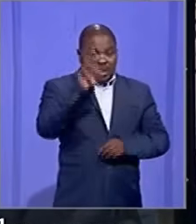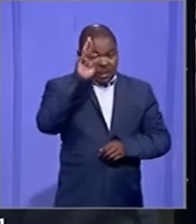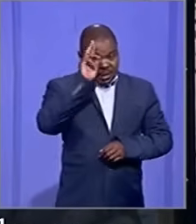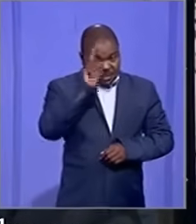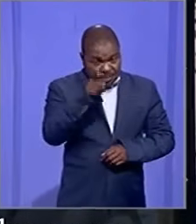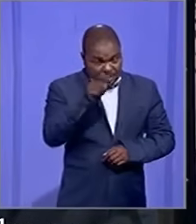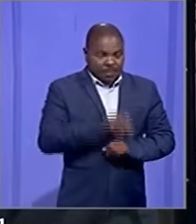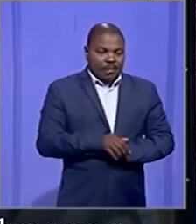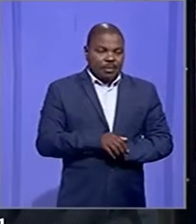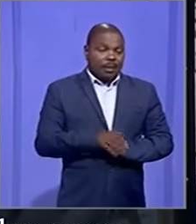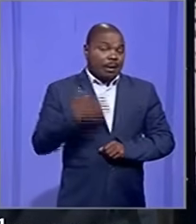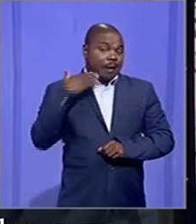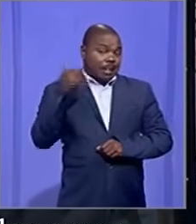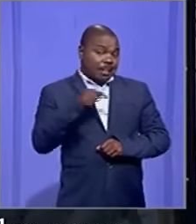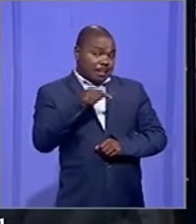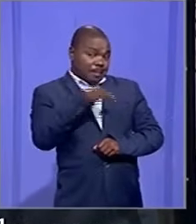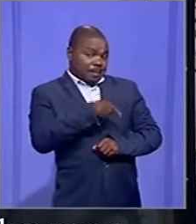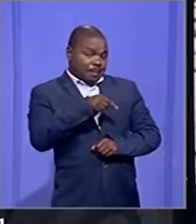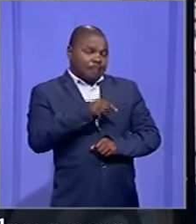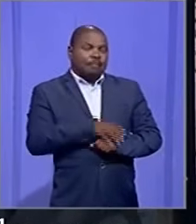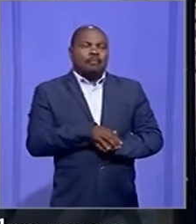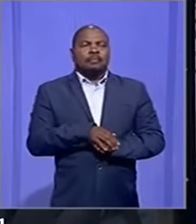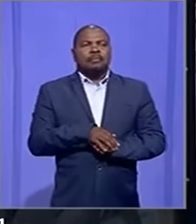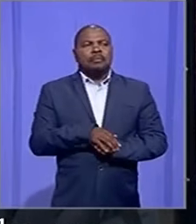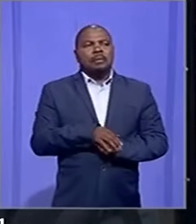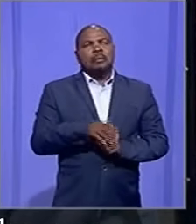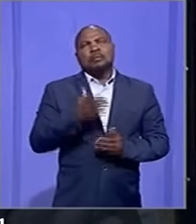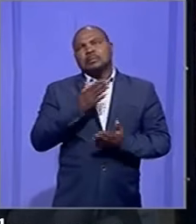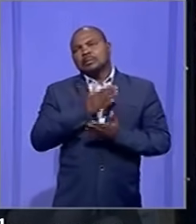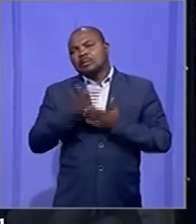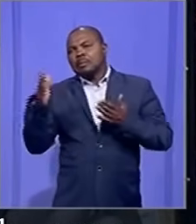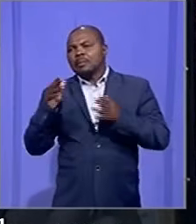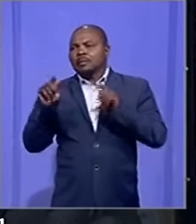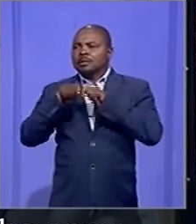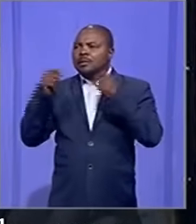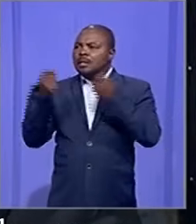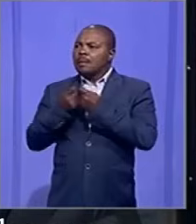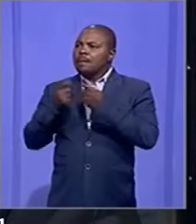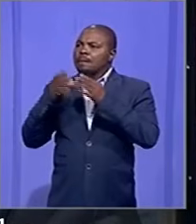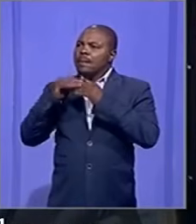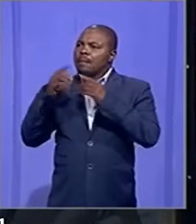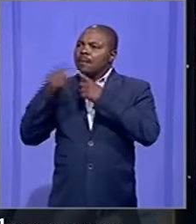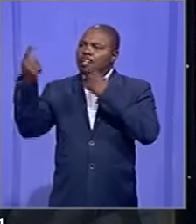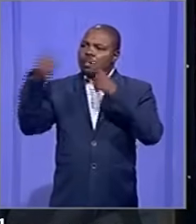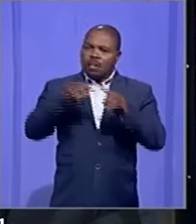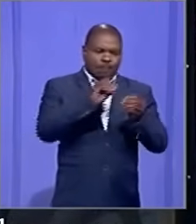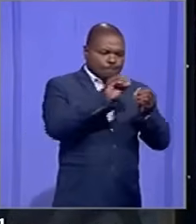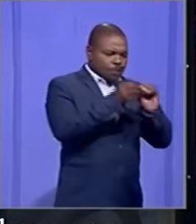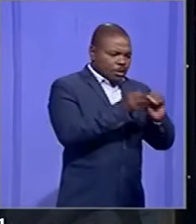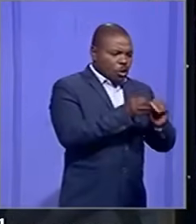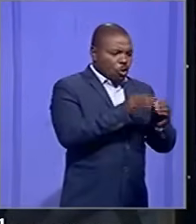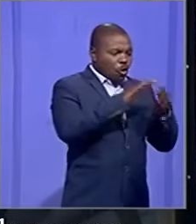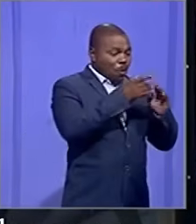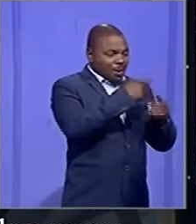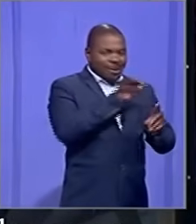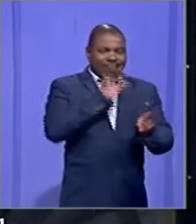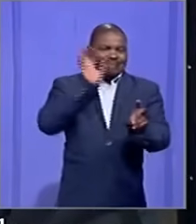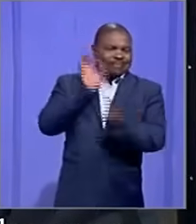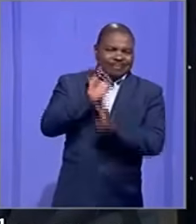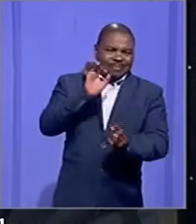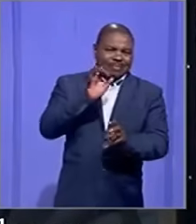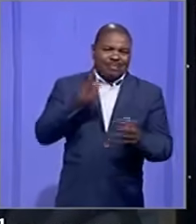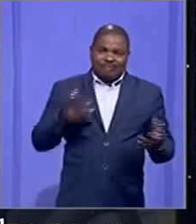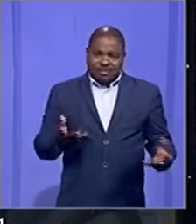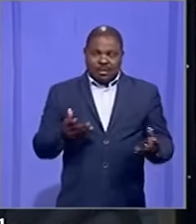Alexandra currently we had a situation where some of our team members were attacked by the community here. So most of our team